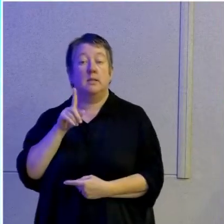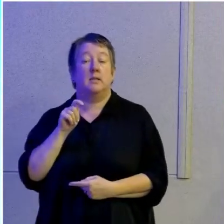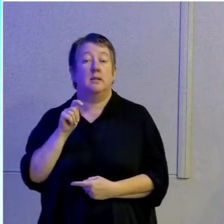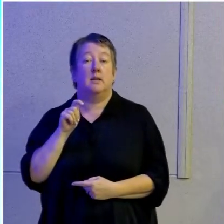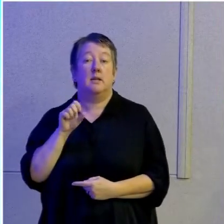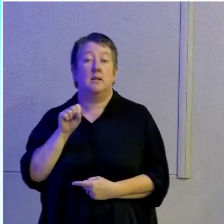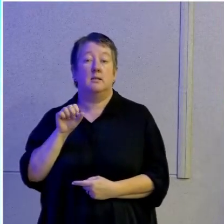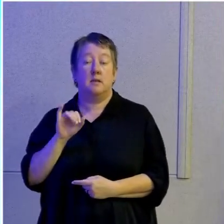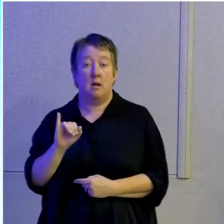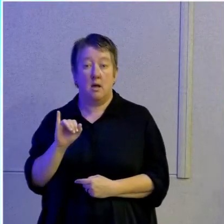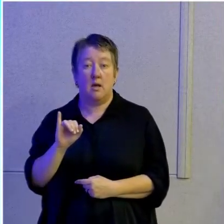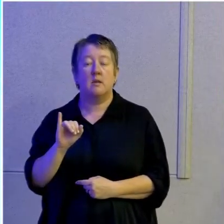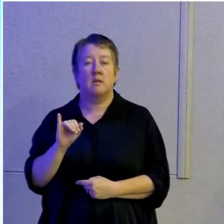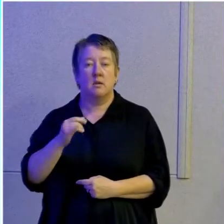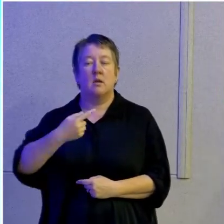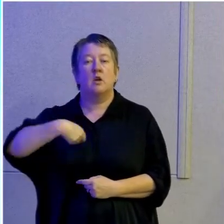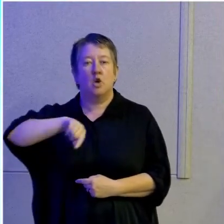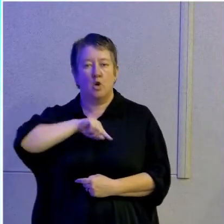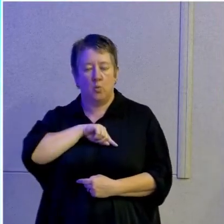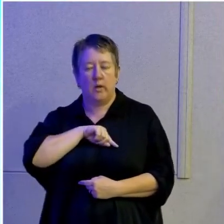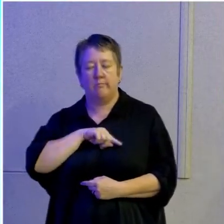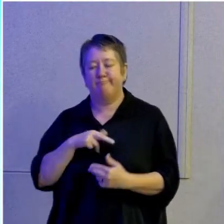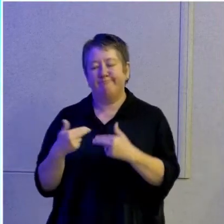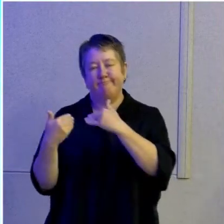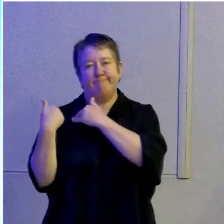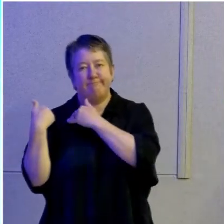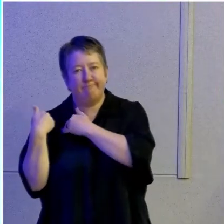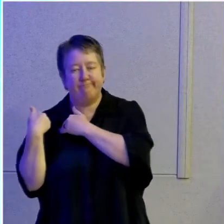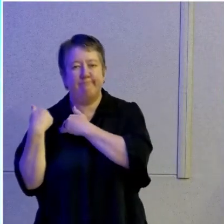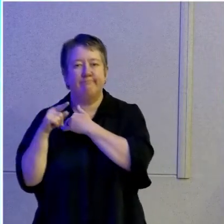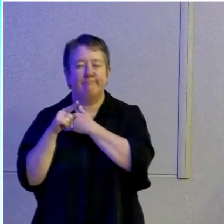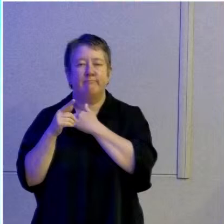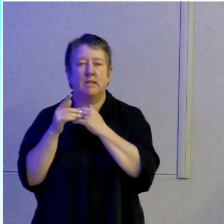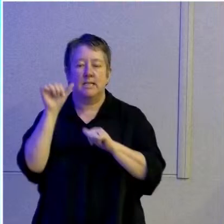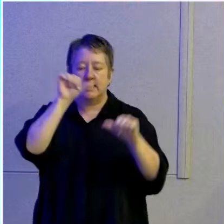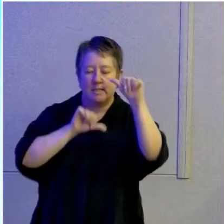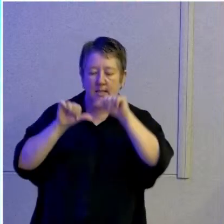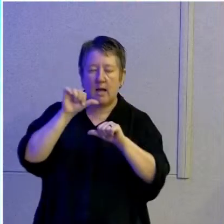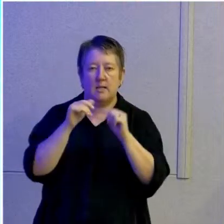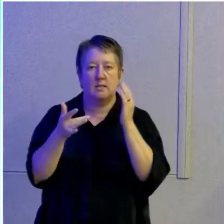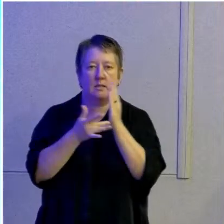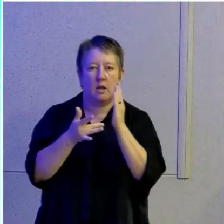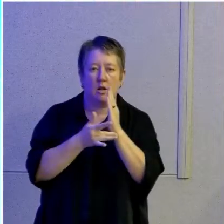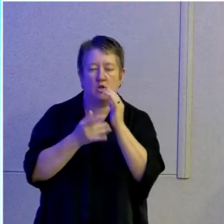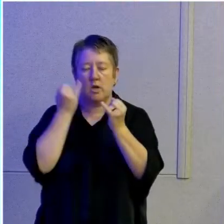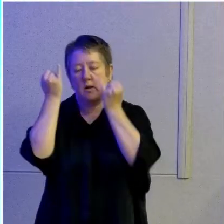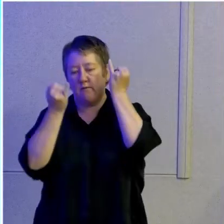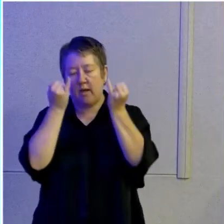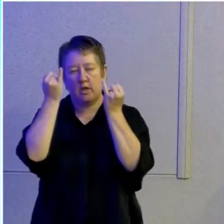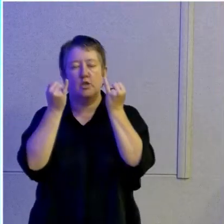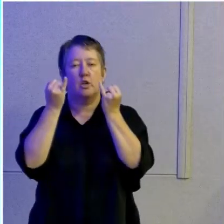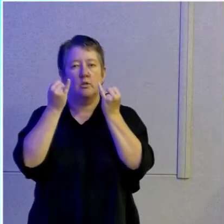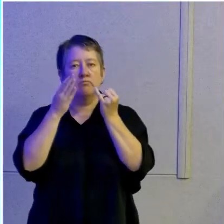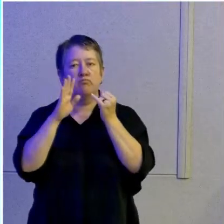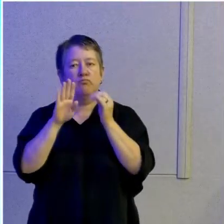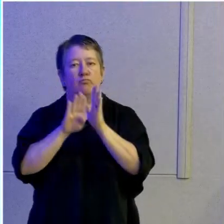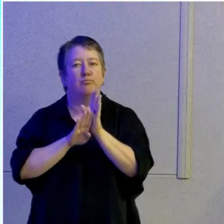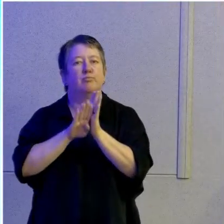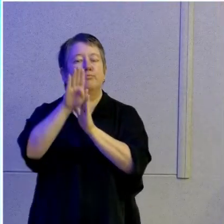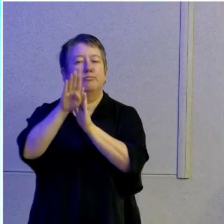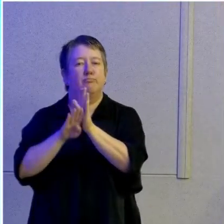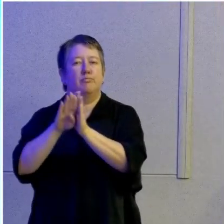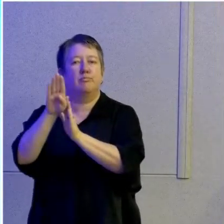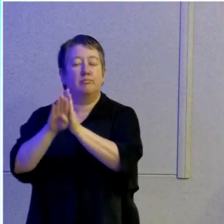we are mobilized to elevate science, technology and innovation agenda and strengthens partnership and